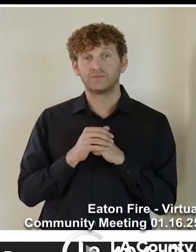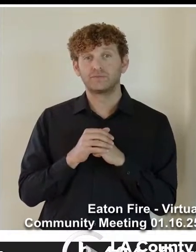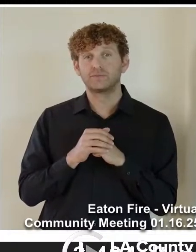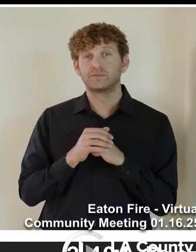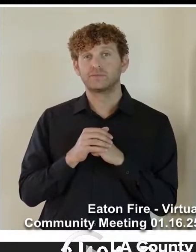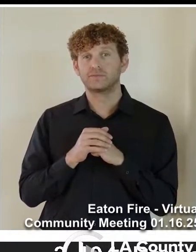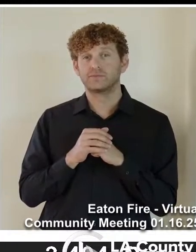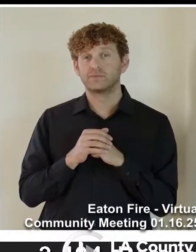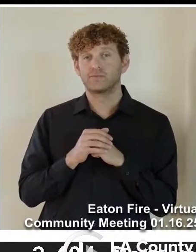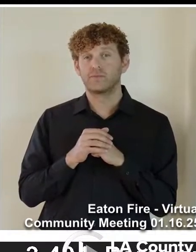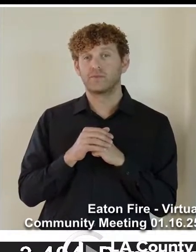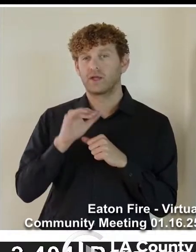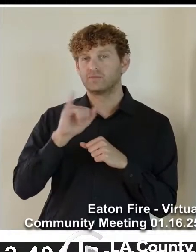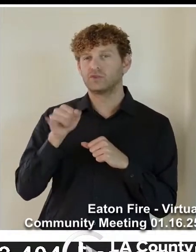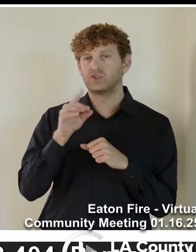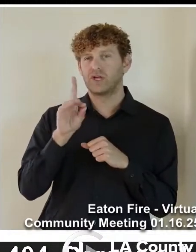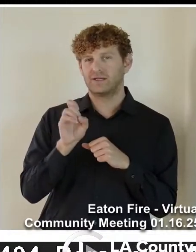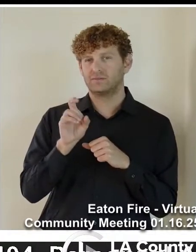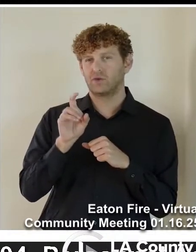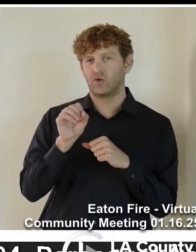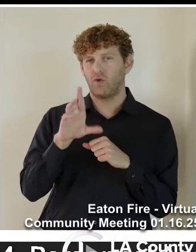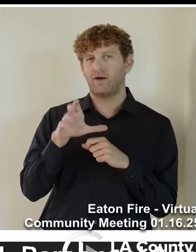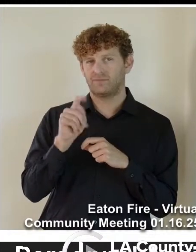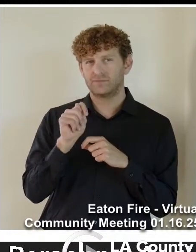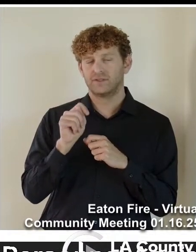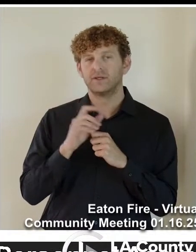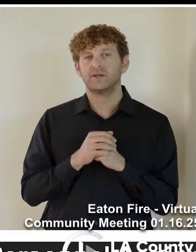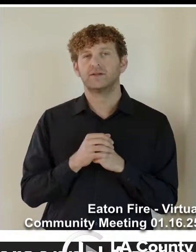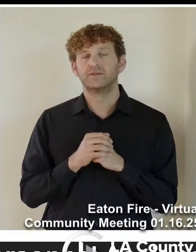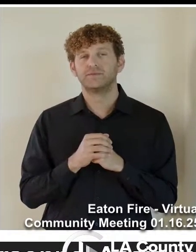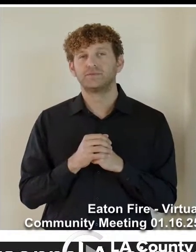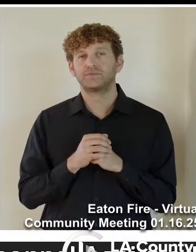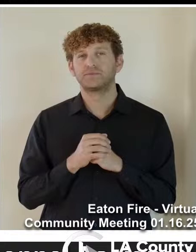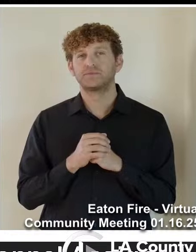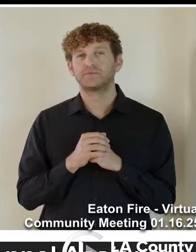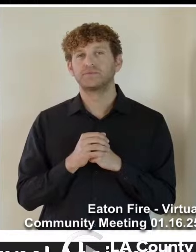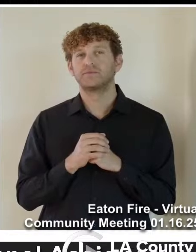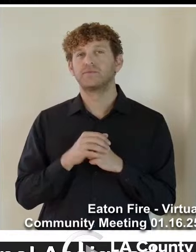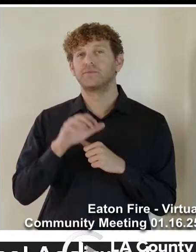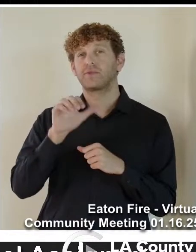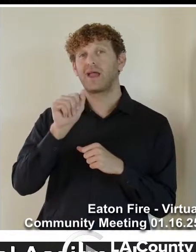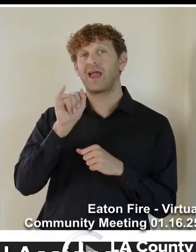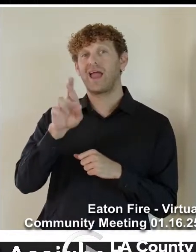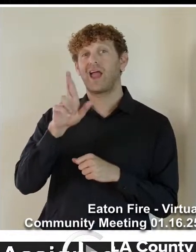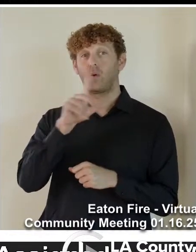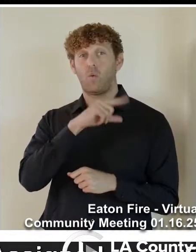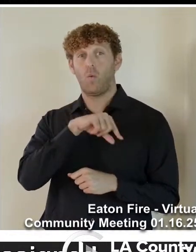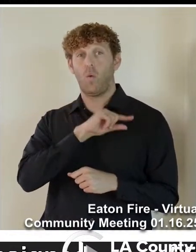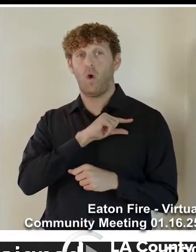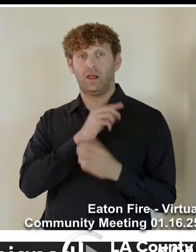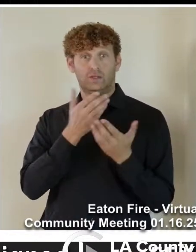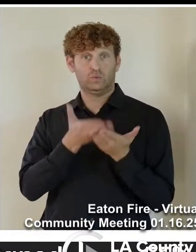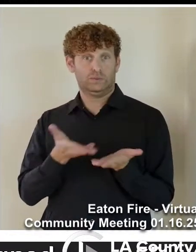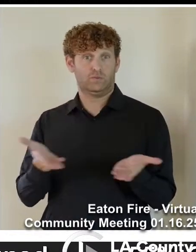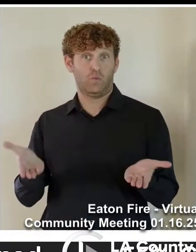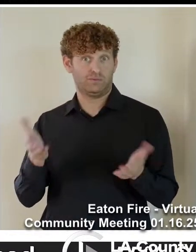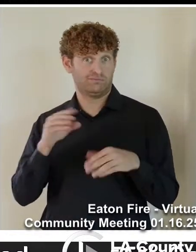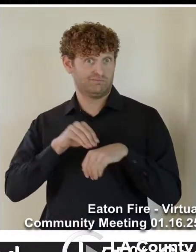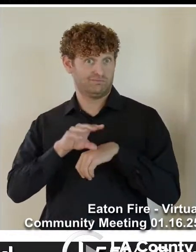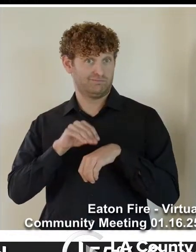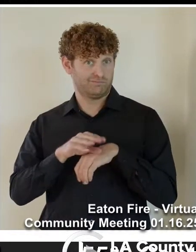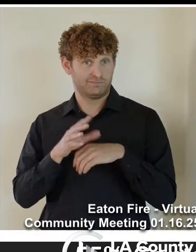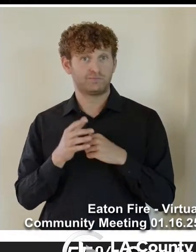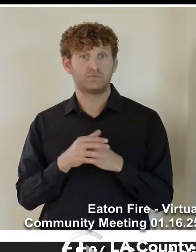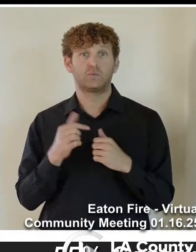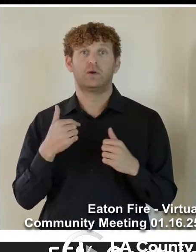Good afternoon, Jen Croft, Air Quality Resource Advisor. I'm taking the opportunity today. We've got a lot of